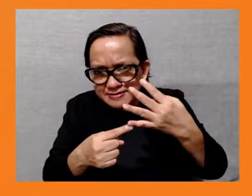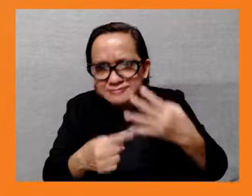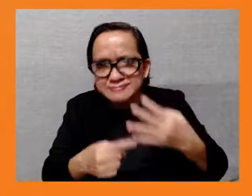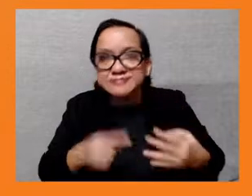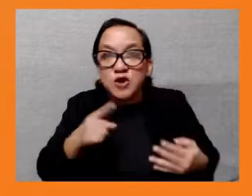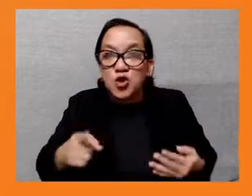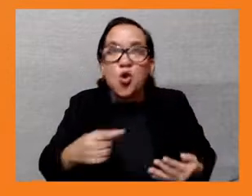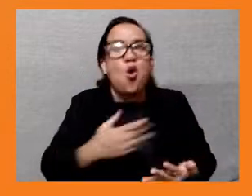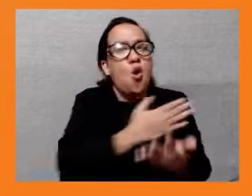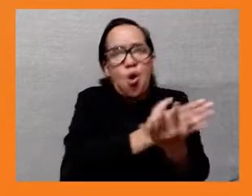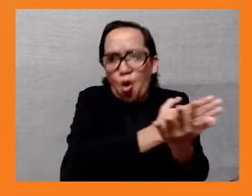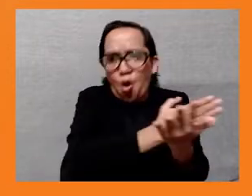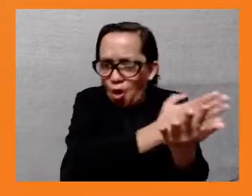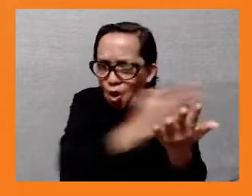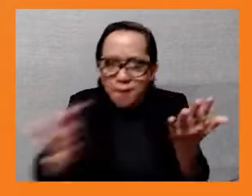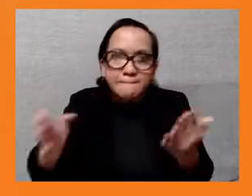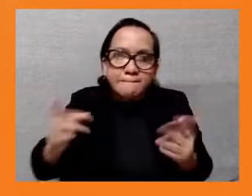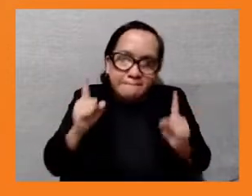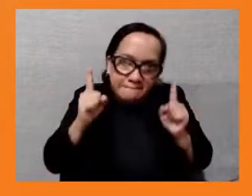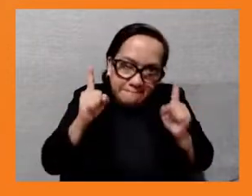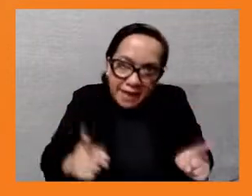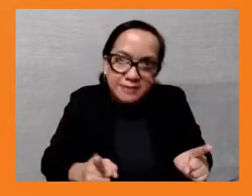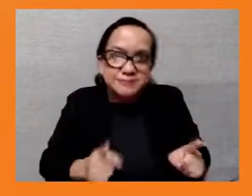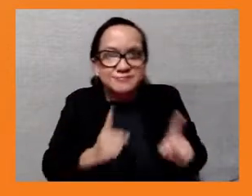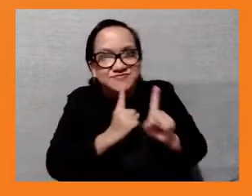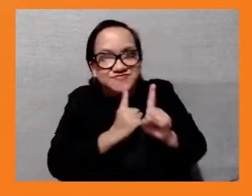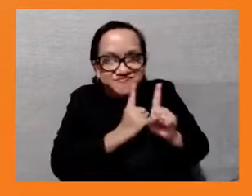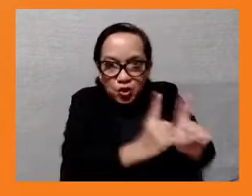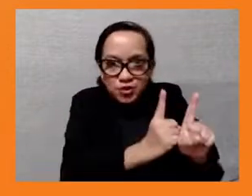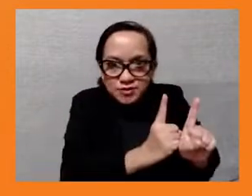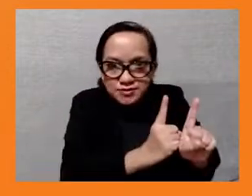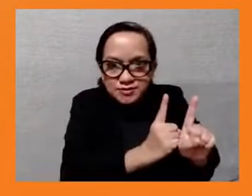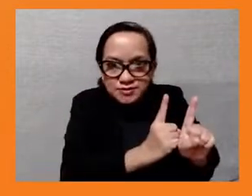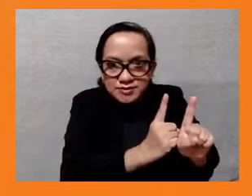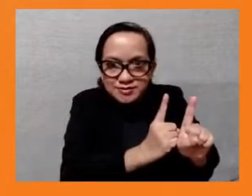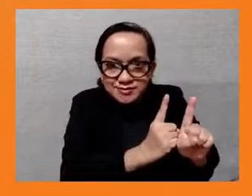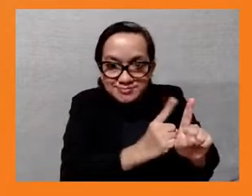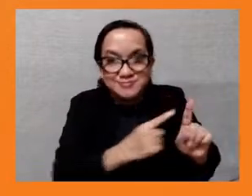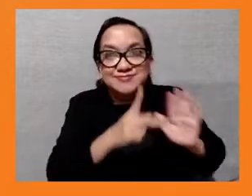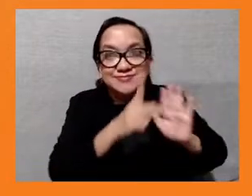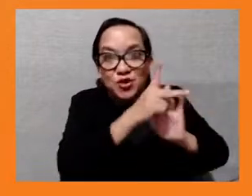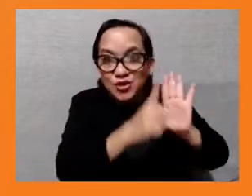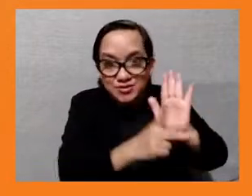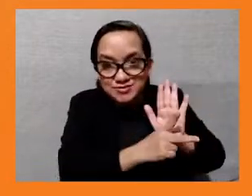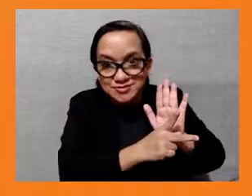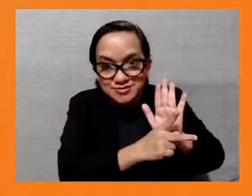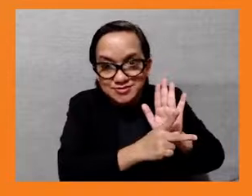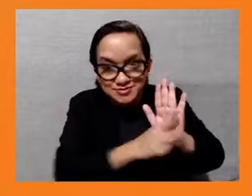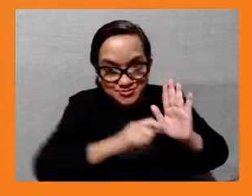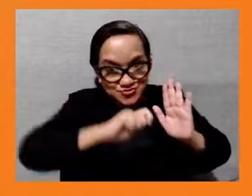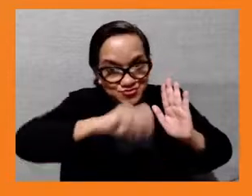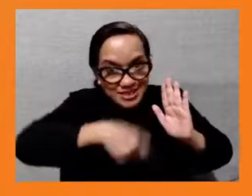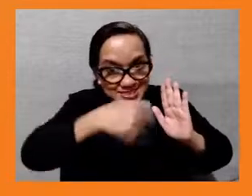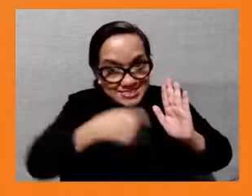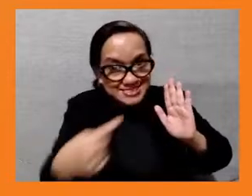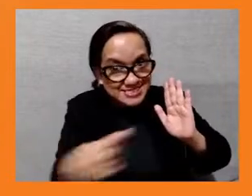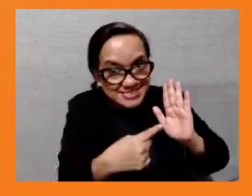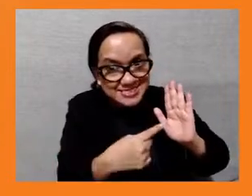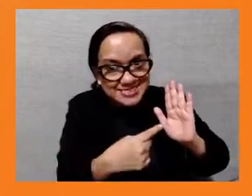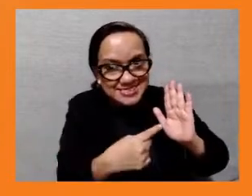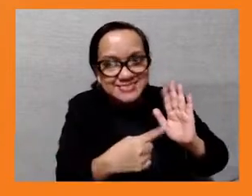national environmental protection law. What is your take on that? On a similar note on WTE, on the